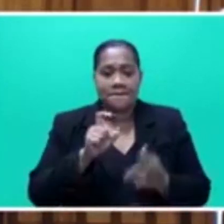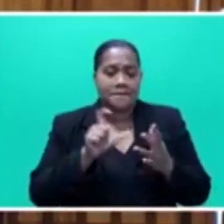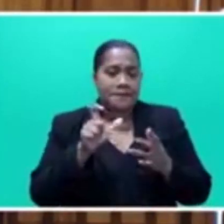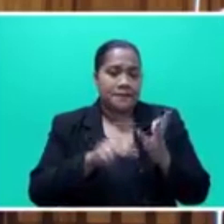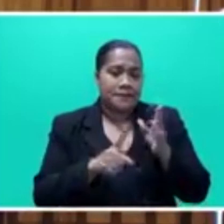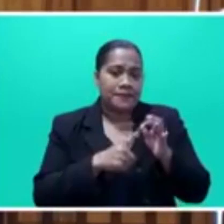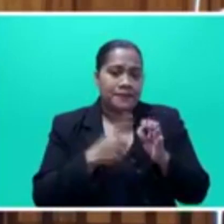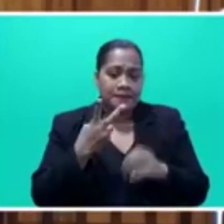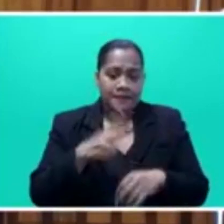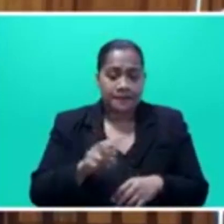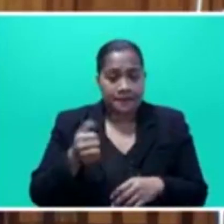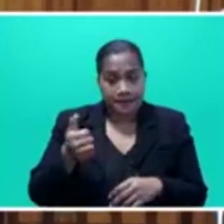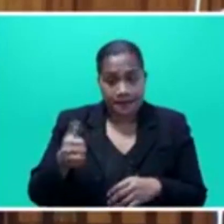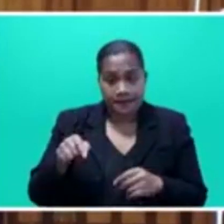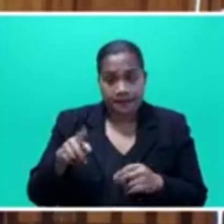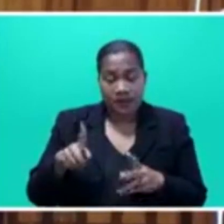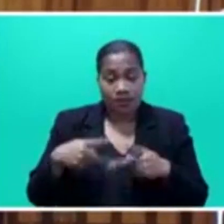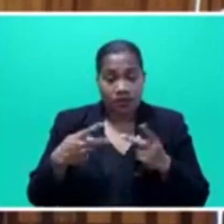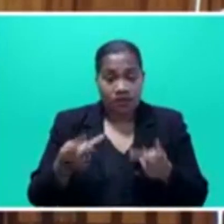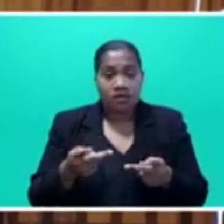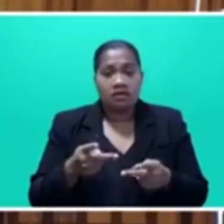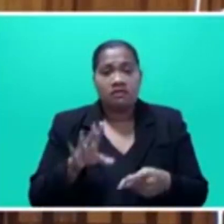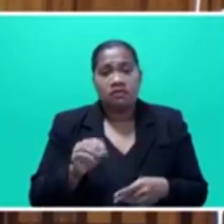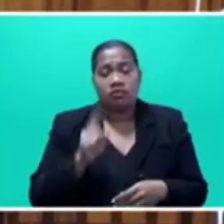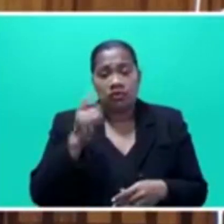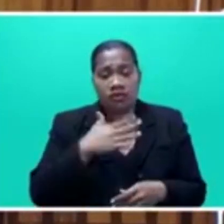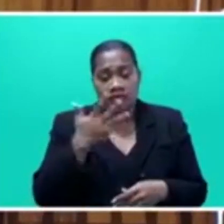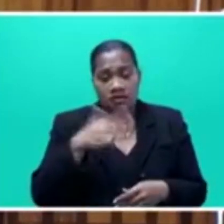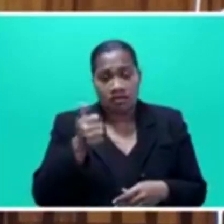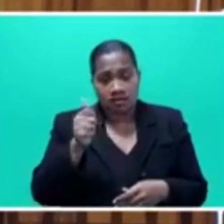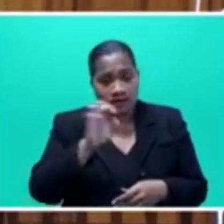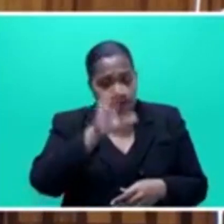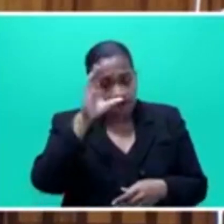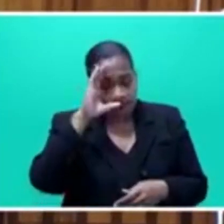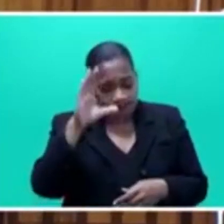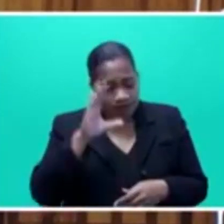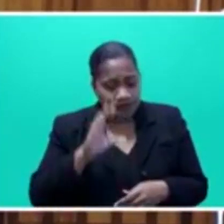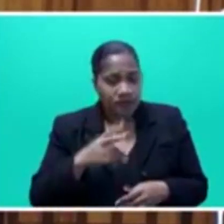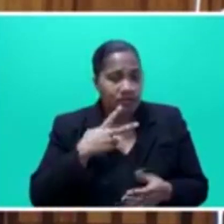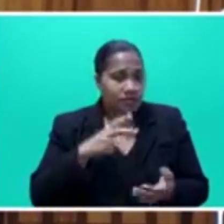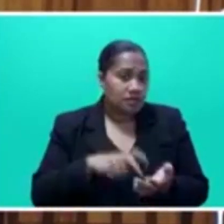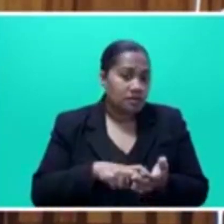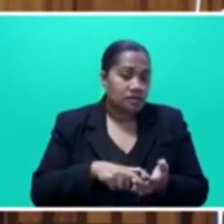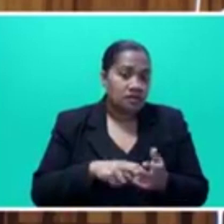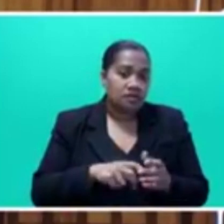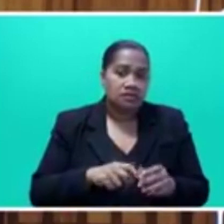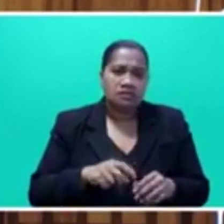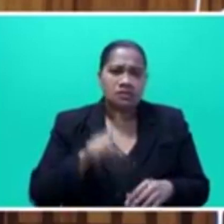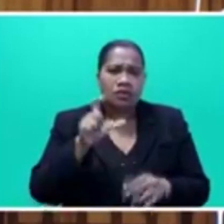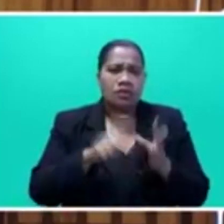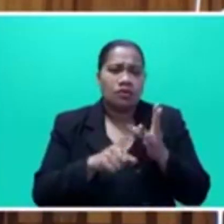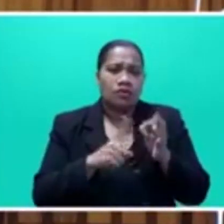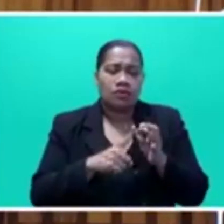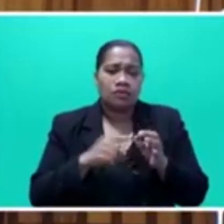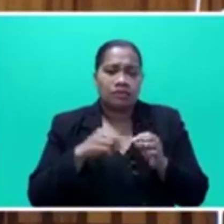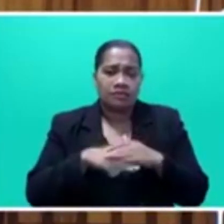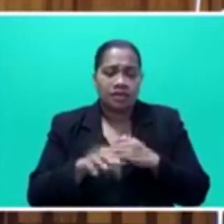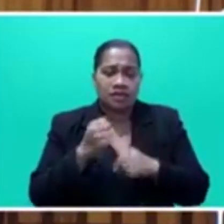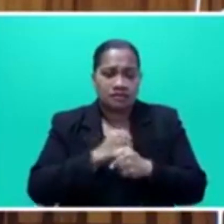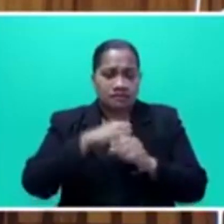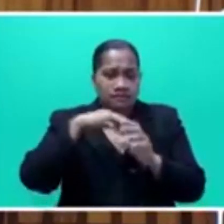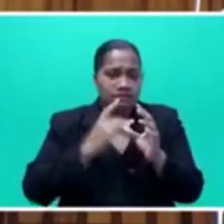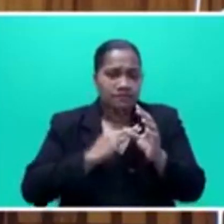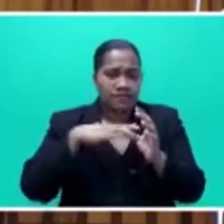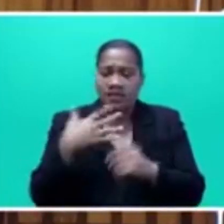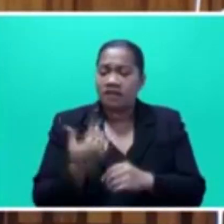list of participants, out of the 196 countries that registered to attend COP in Glasgow, there were 96 other countries